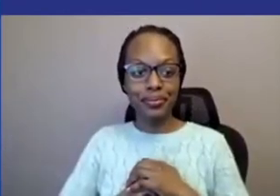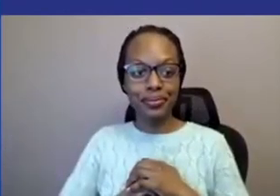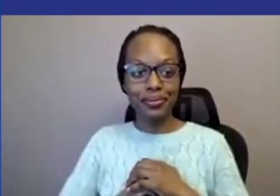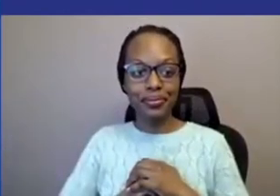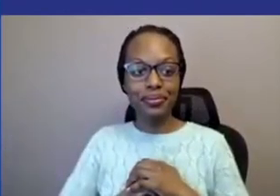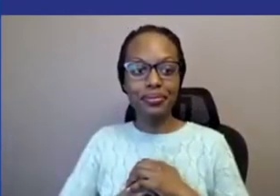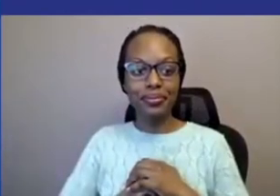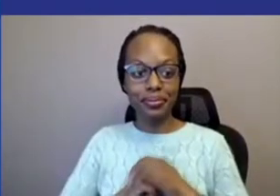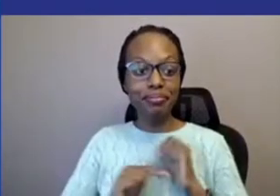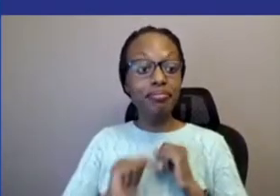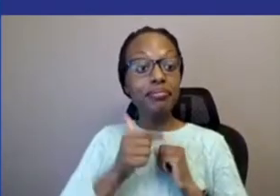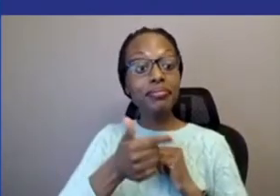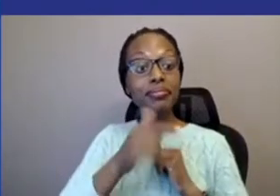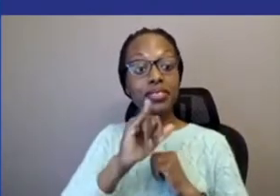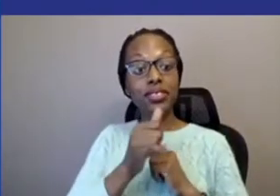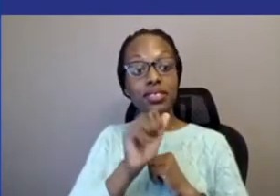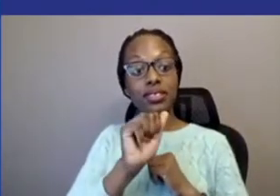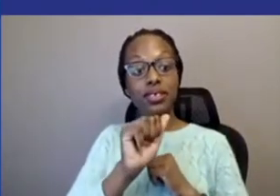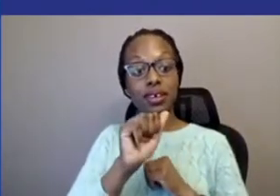And JaQuel.